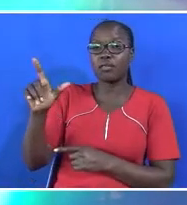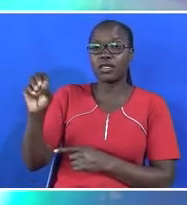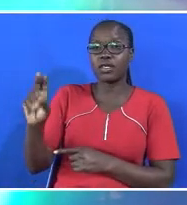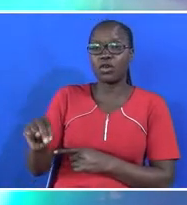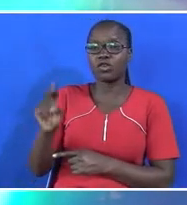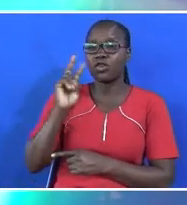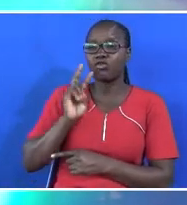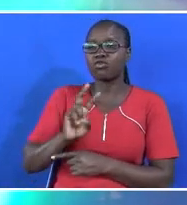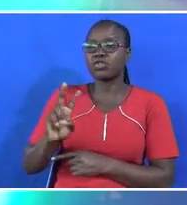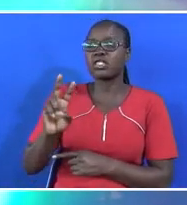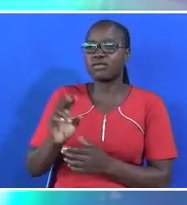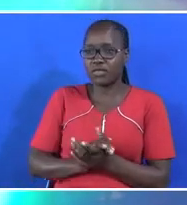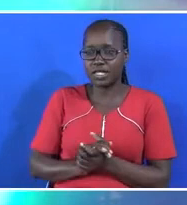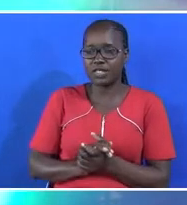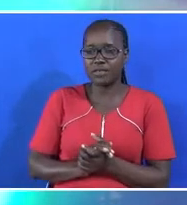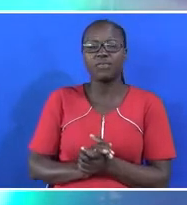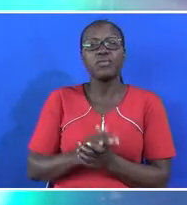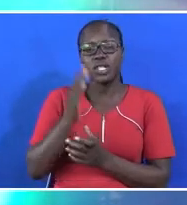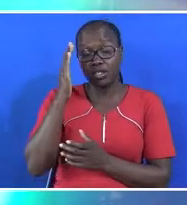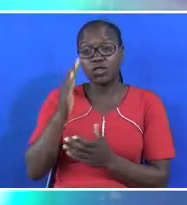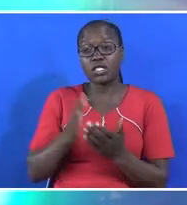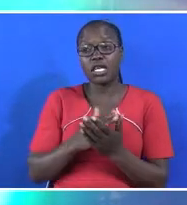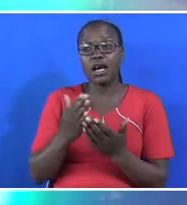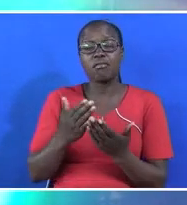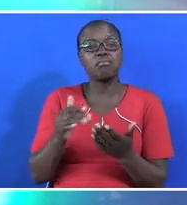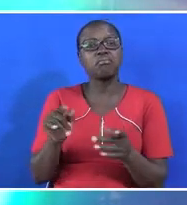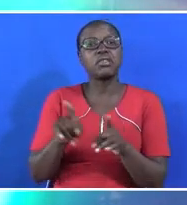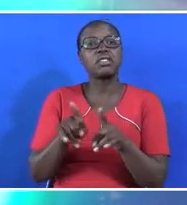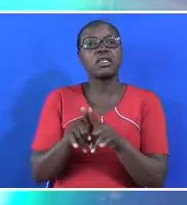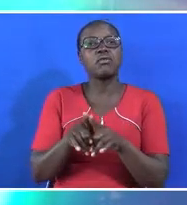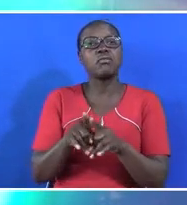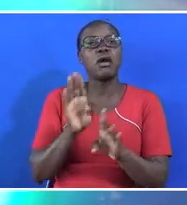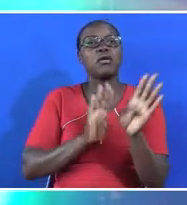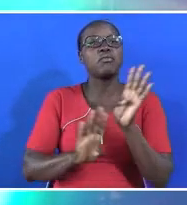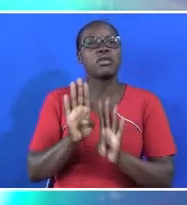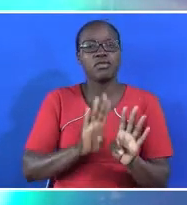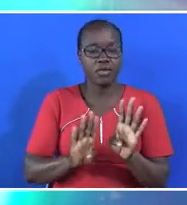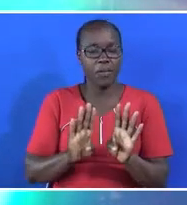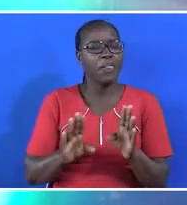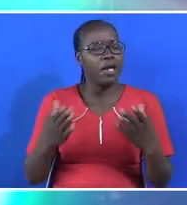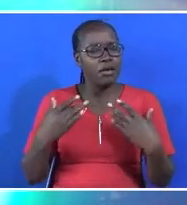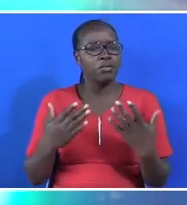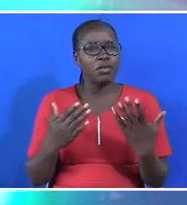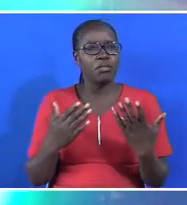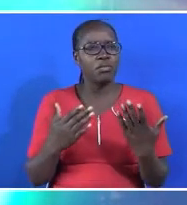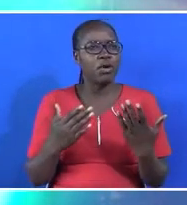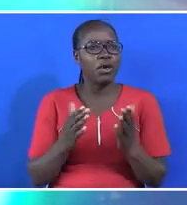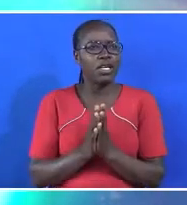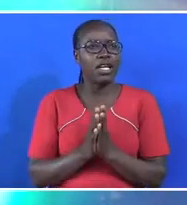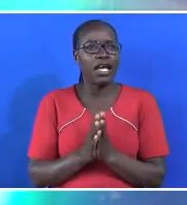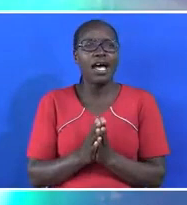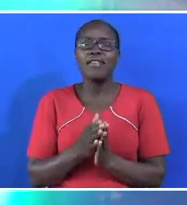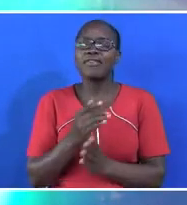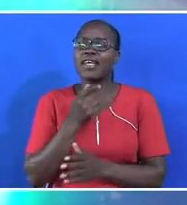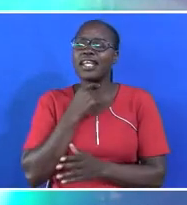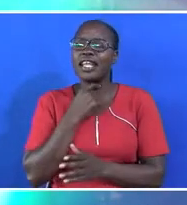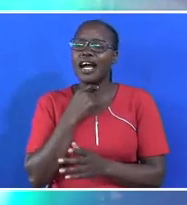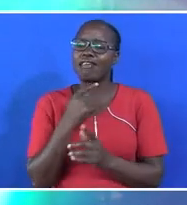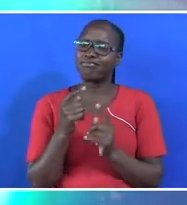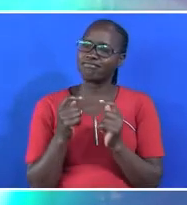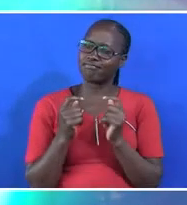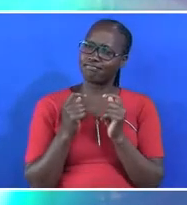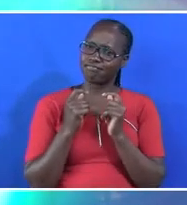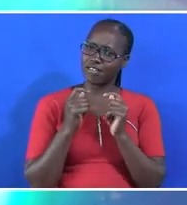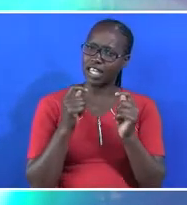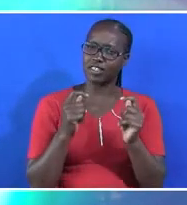want to say that you know that that's the way some of us behave. People revere titles and names. And